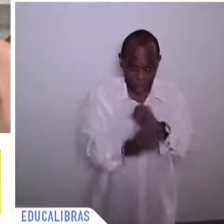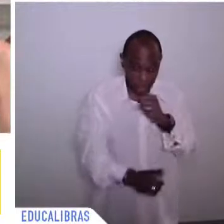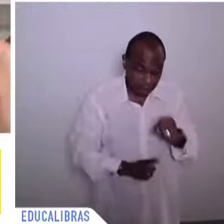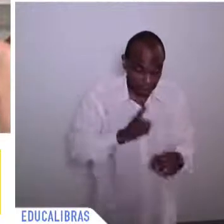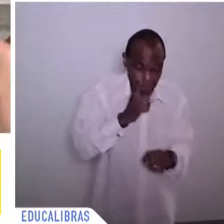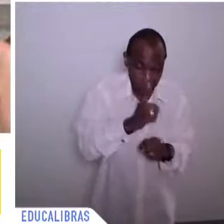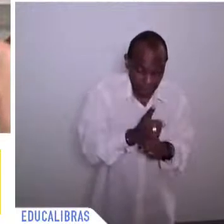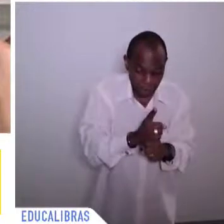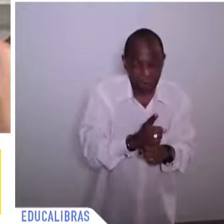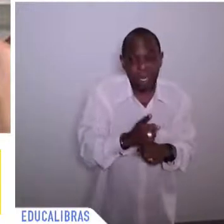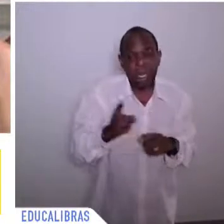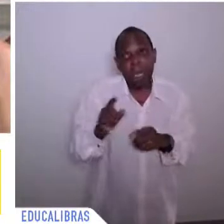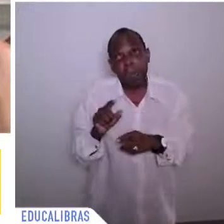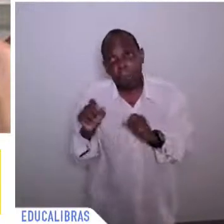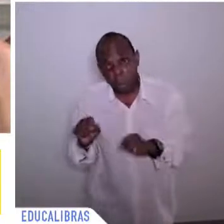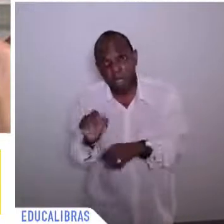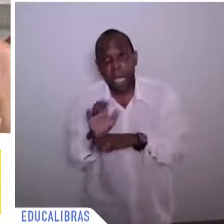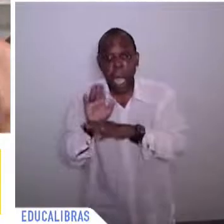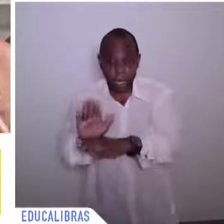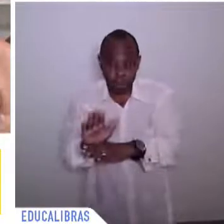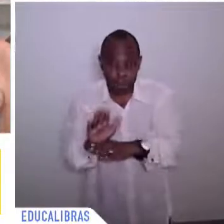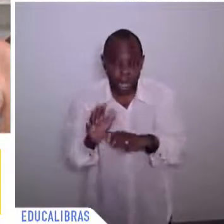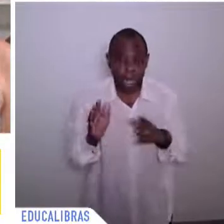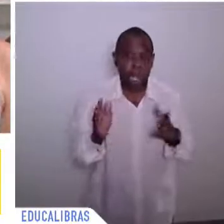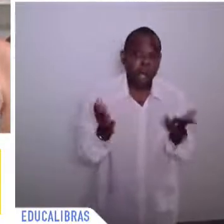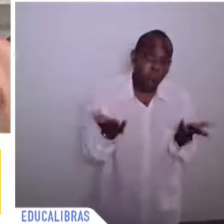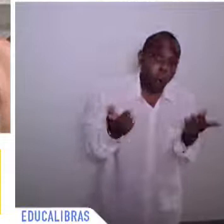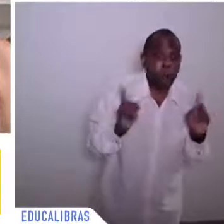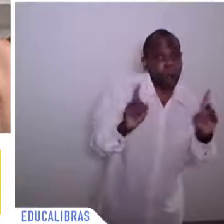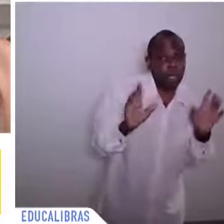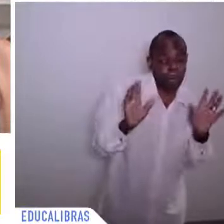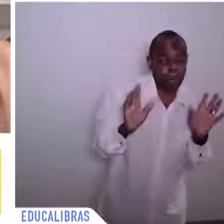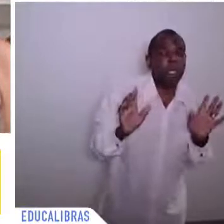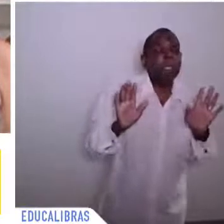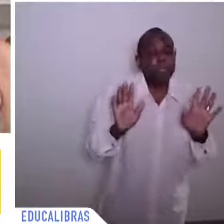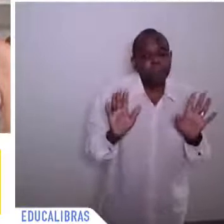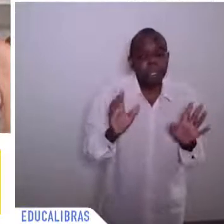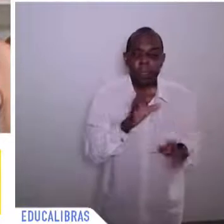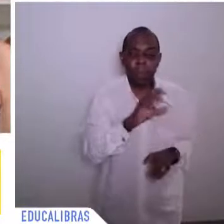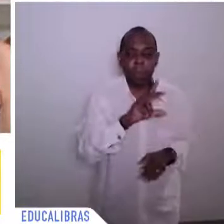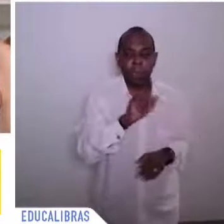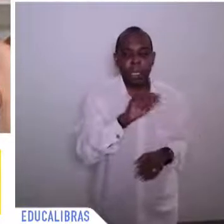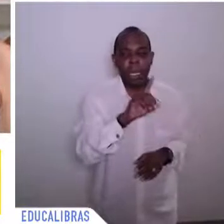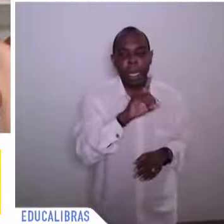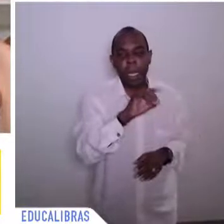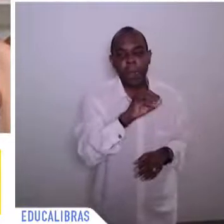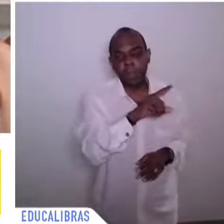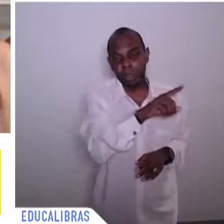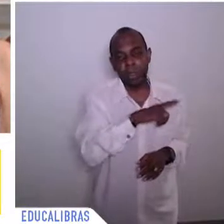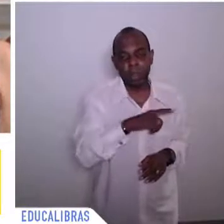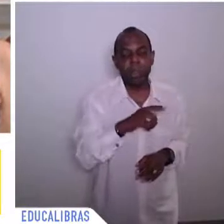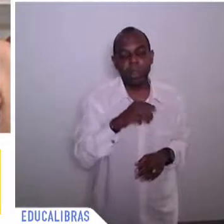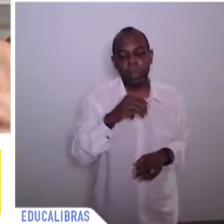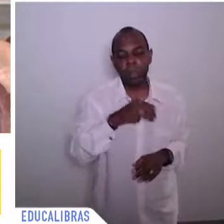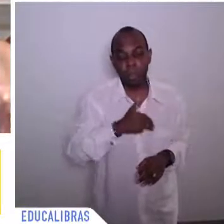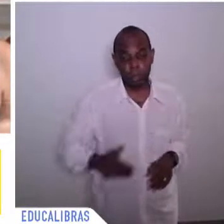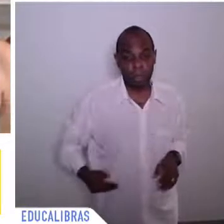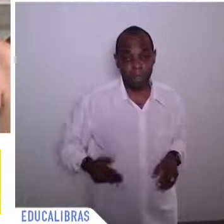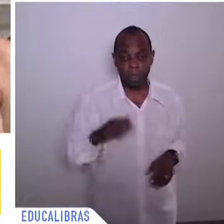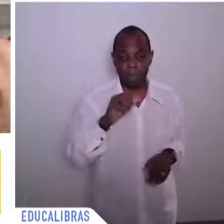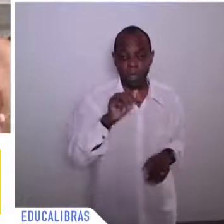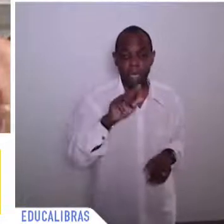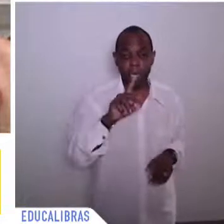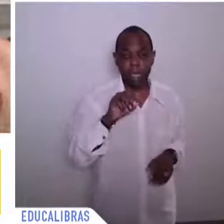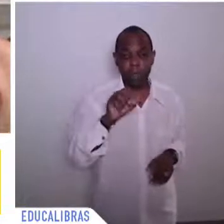it that is important. We need to understand the relationship between policy and the